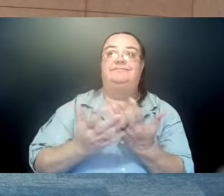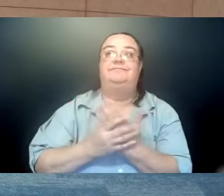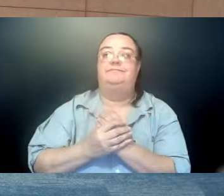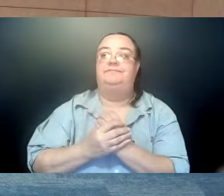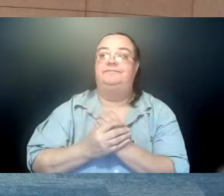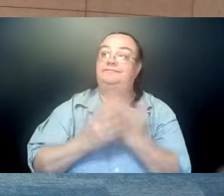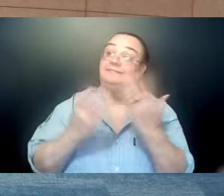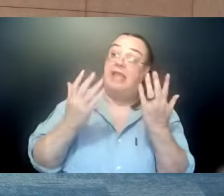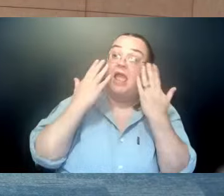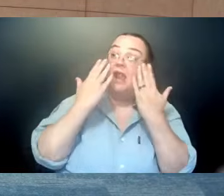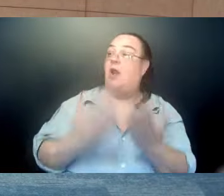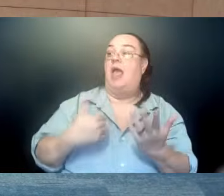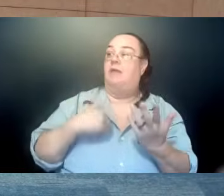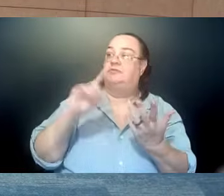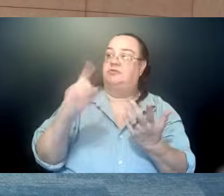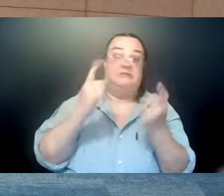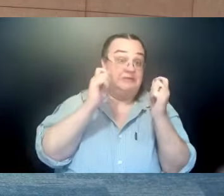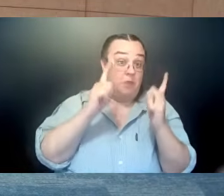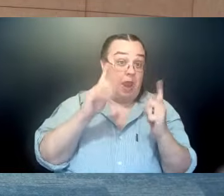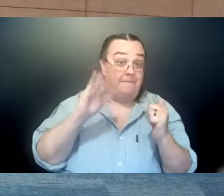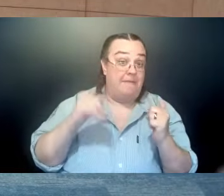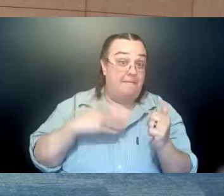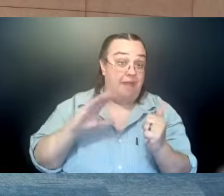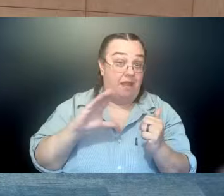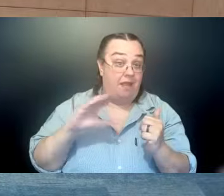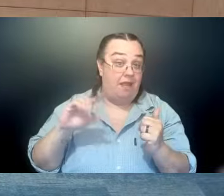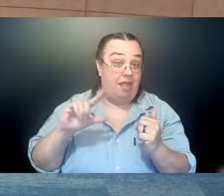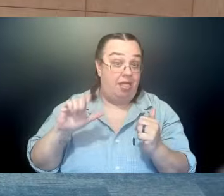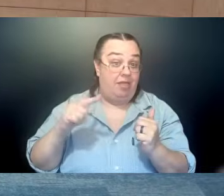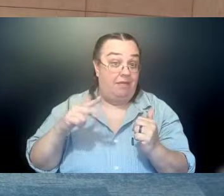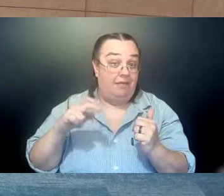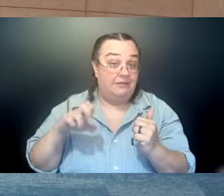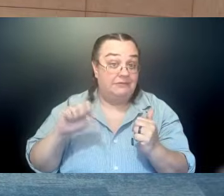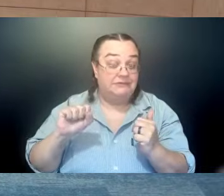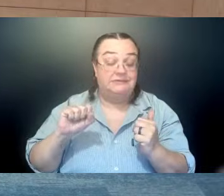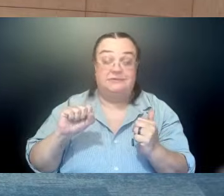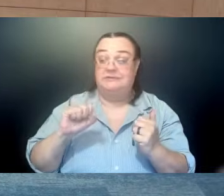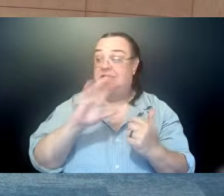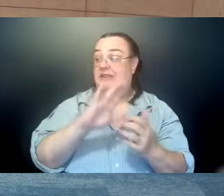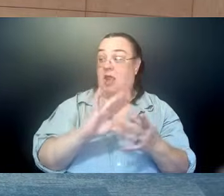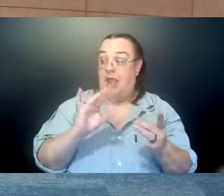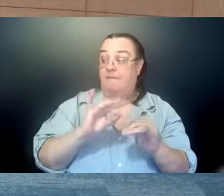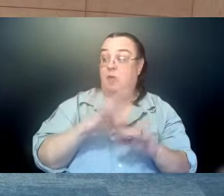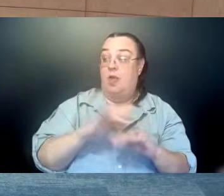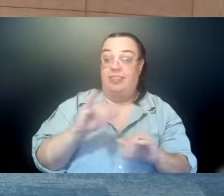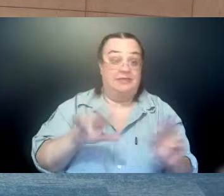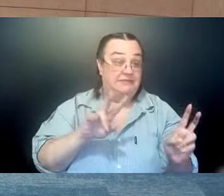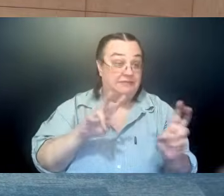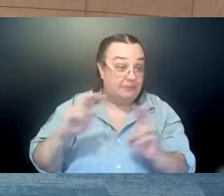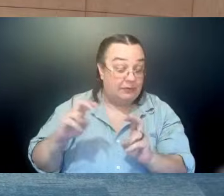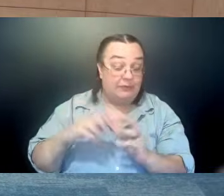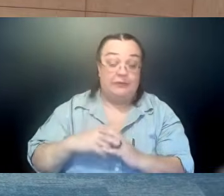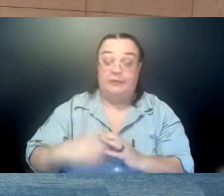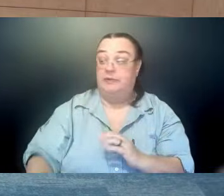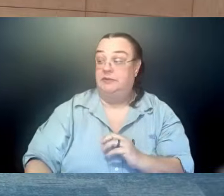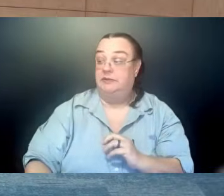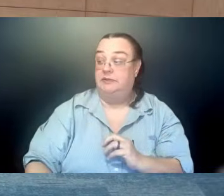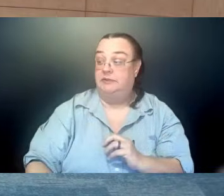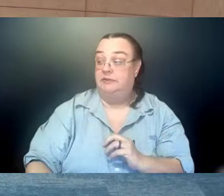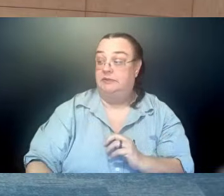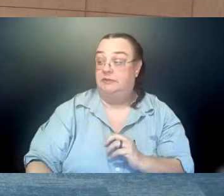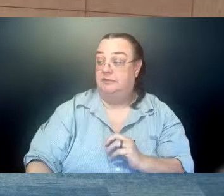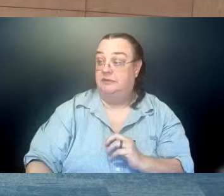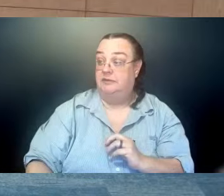I don't know, I am just surprised by my colleagues' comments on this matter. I thought we